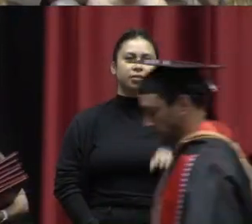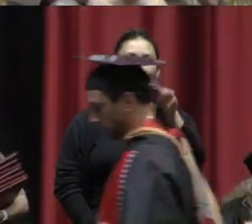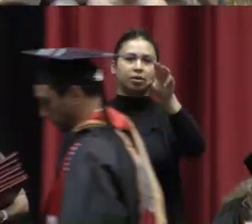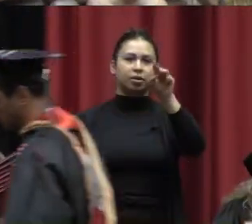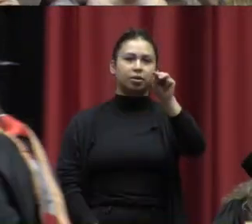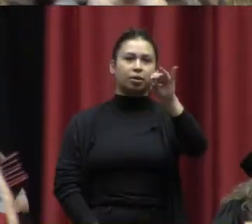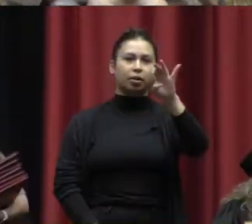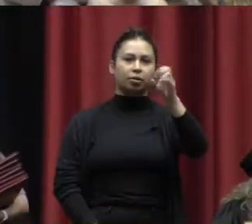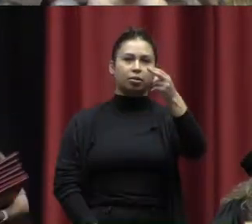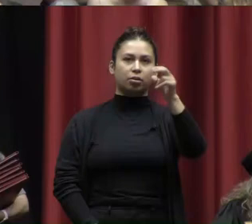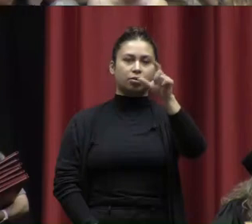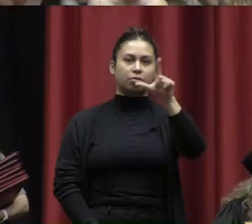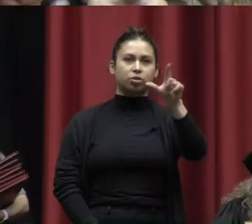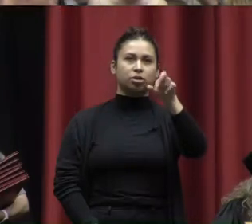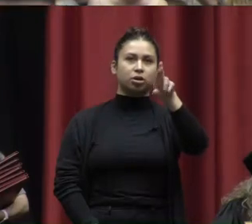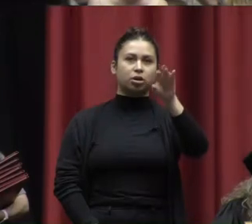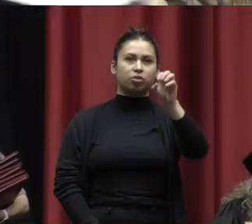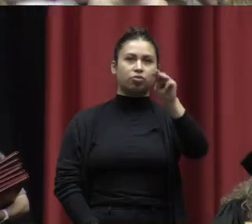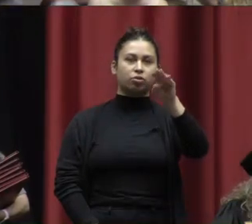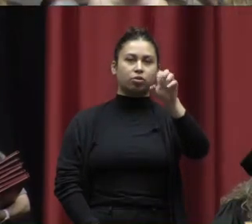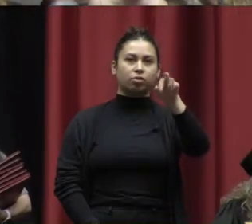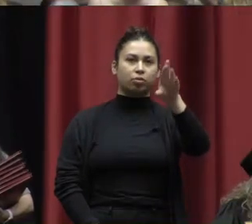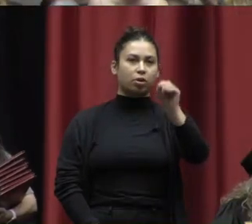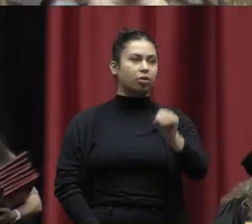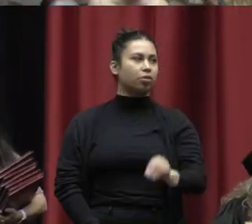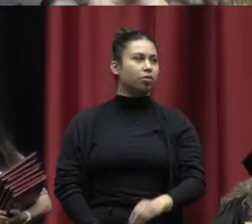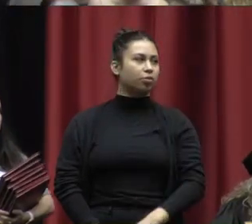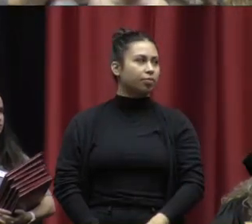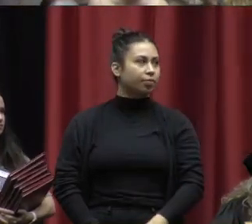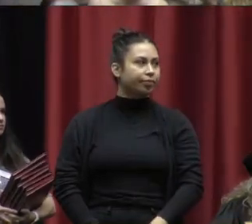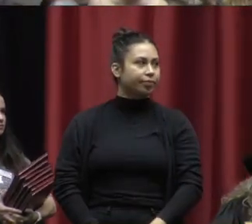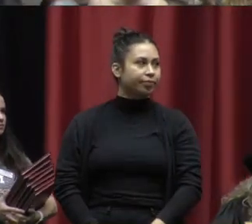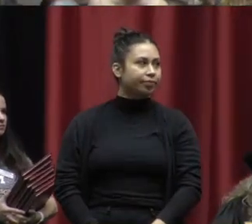Michelle Romero Casillas.